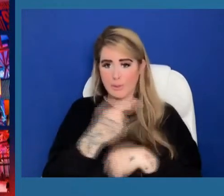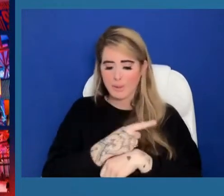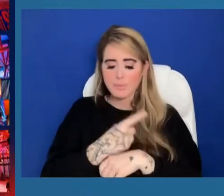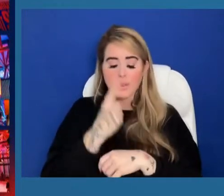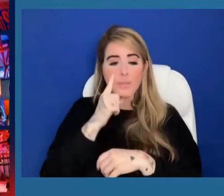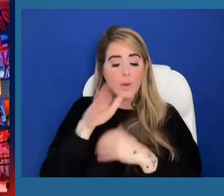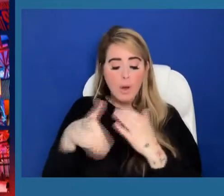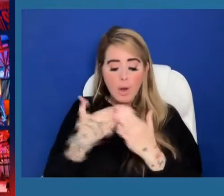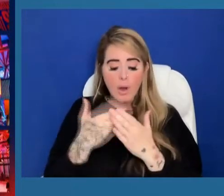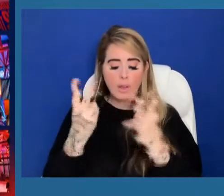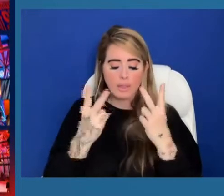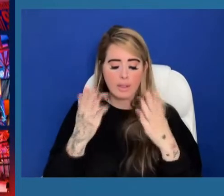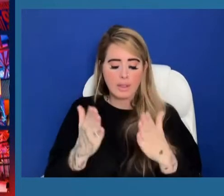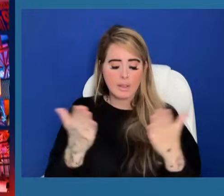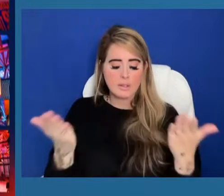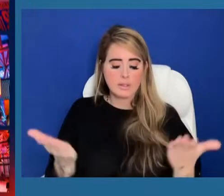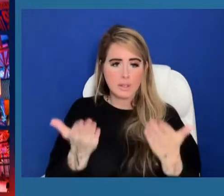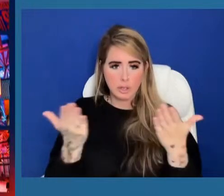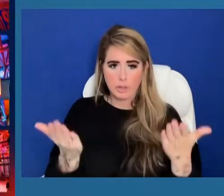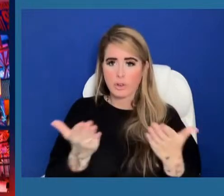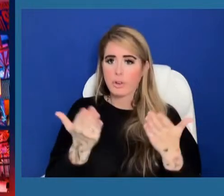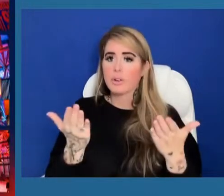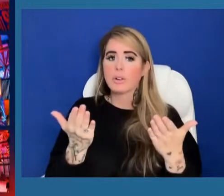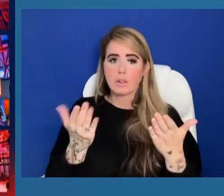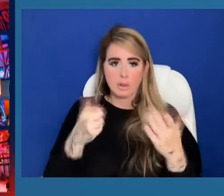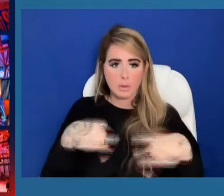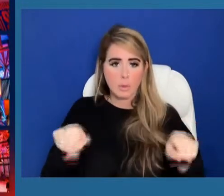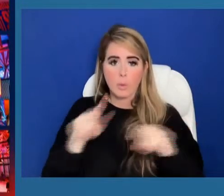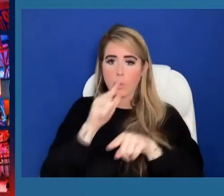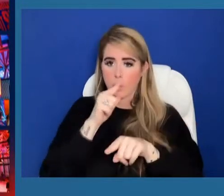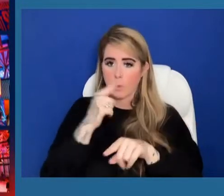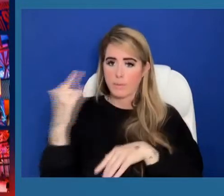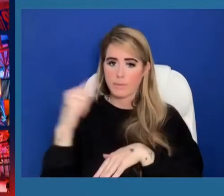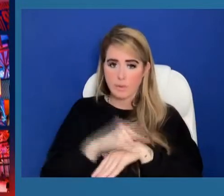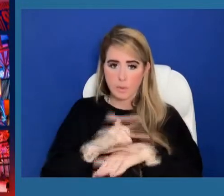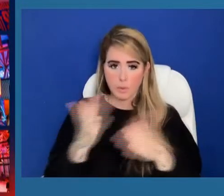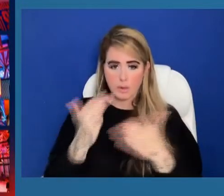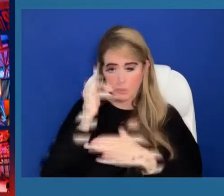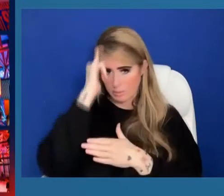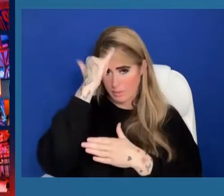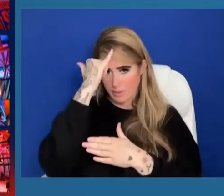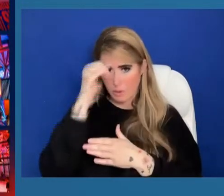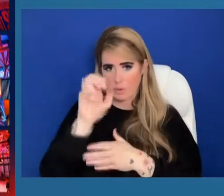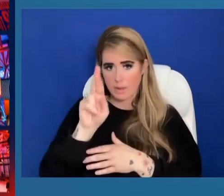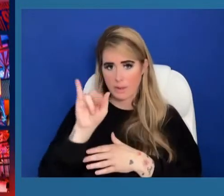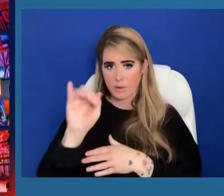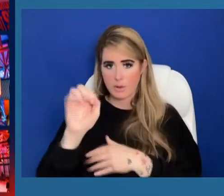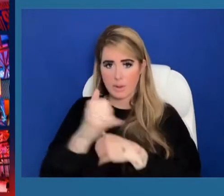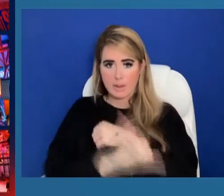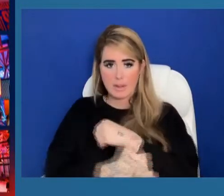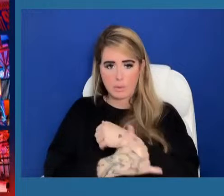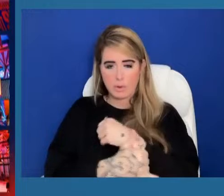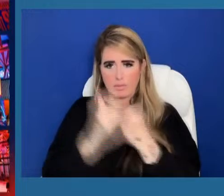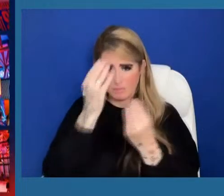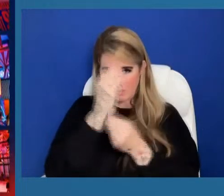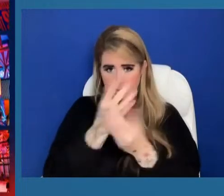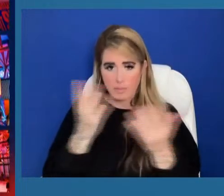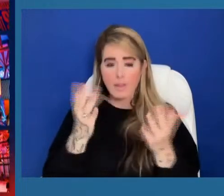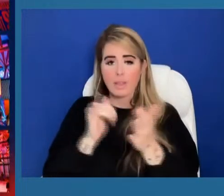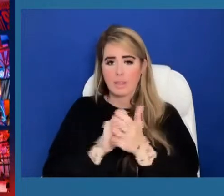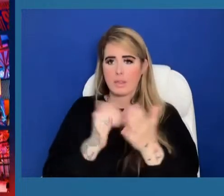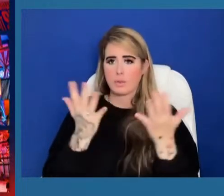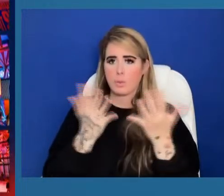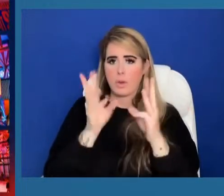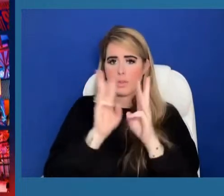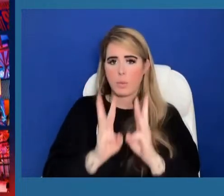guests here, especially those who've come and flown into Buffalo and Erie County, just so you know, this is what our weather is